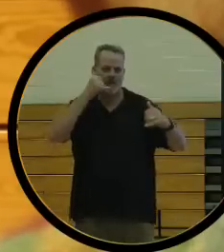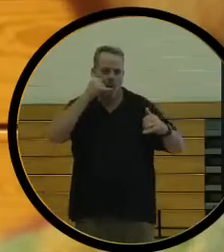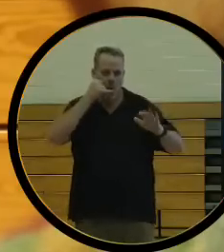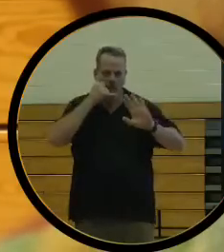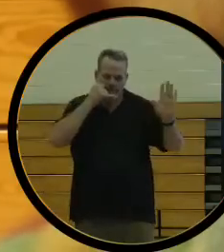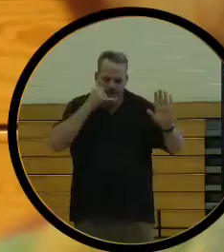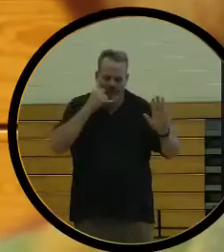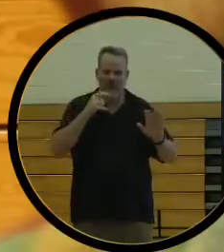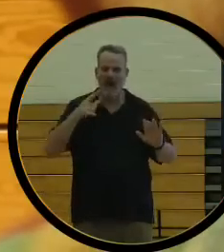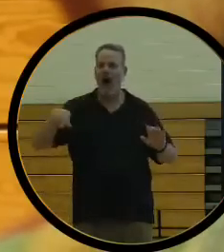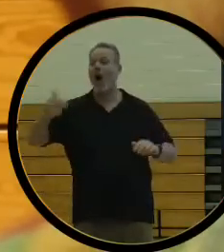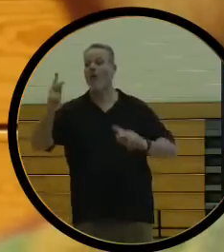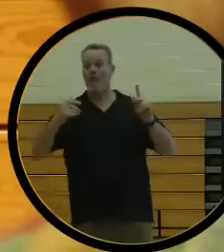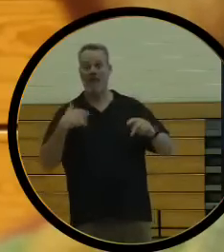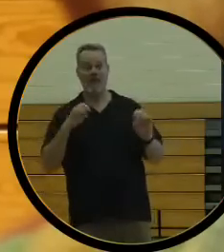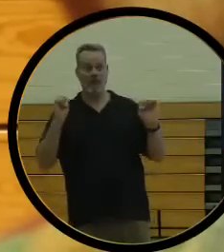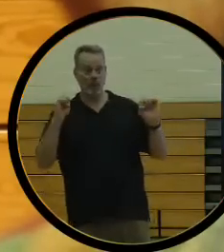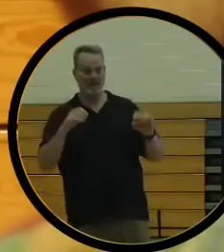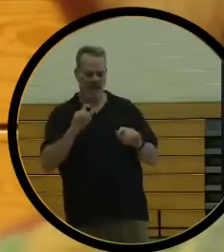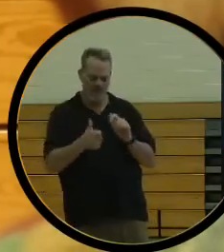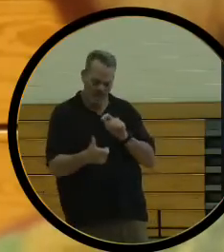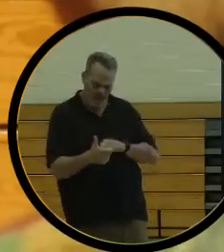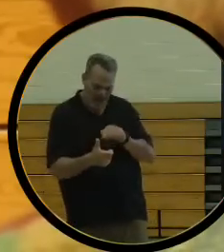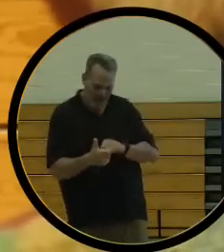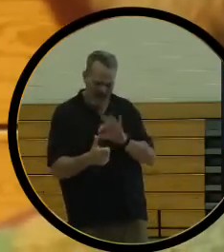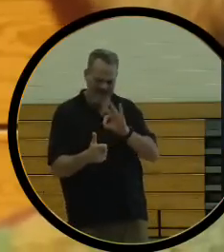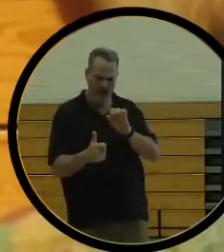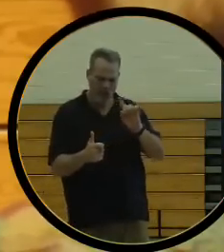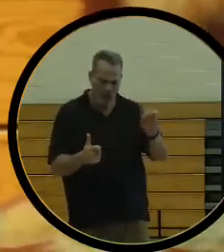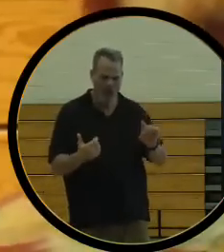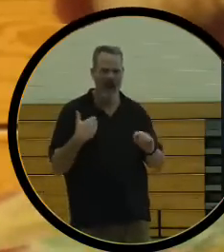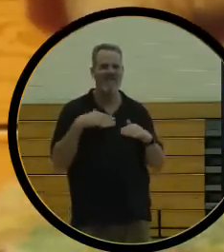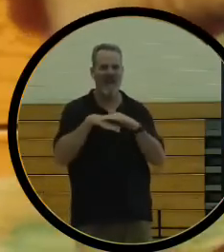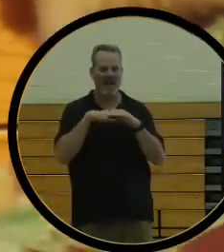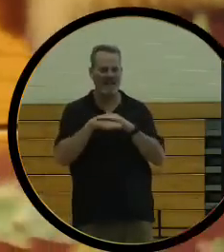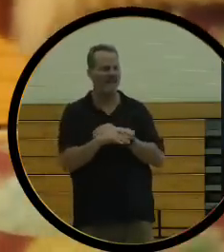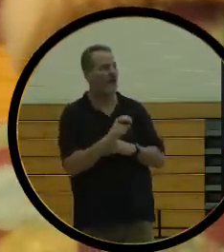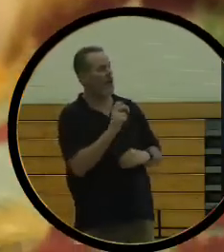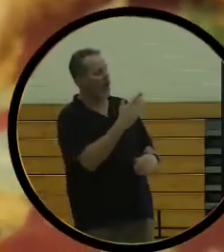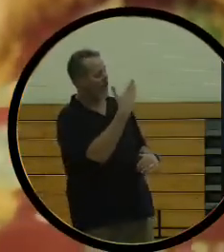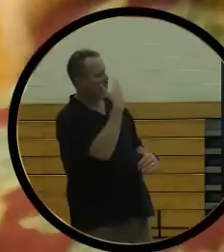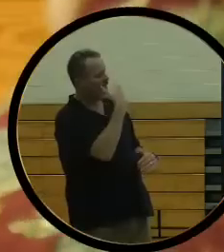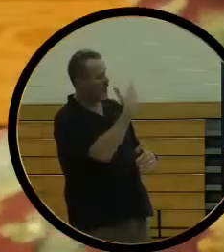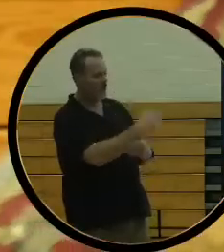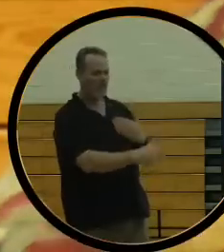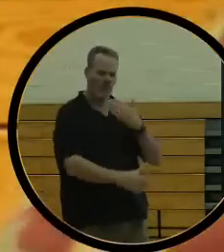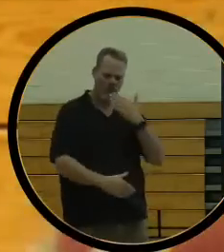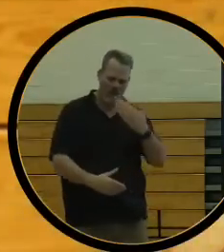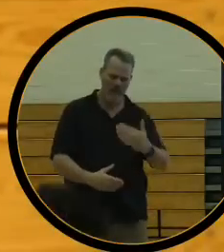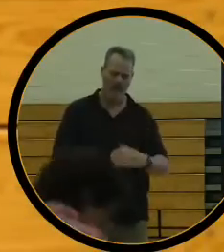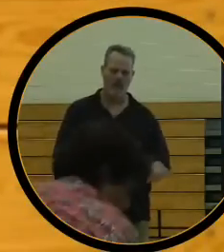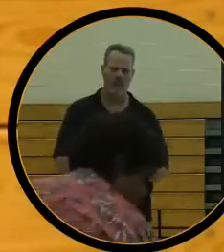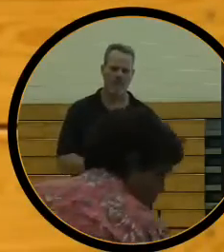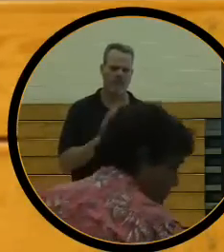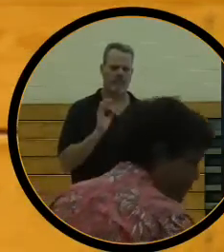gotta call 911, whatever, they can have that access. Okay, thanks for your answer. Good question, thank you. Thank you.